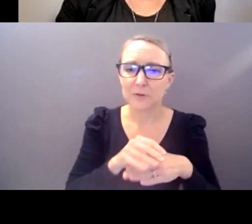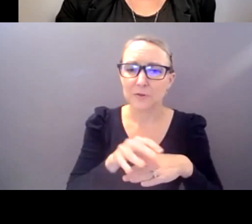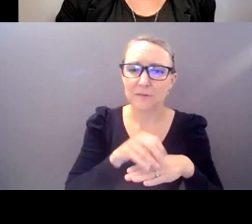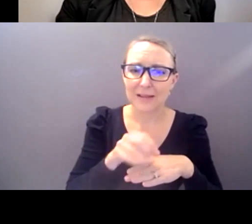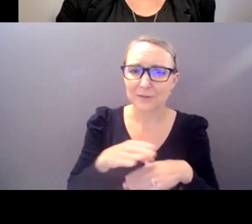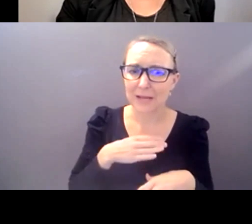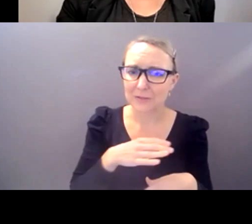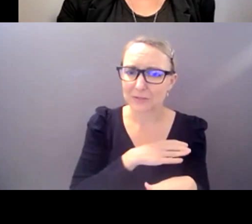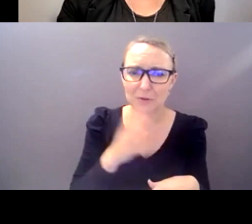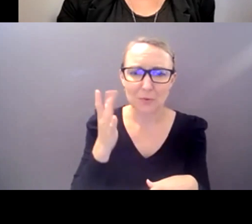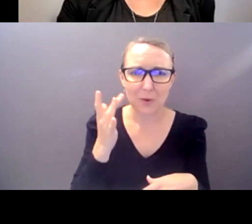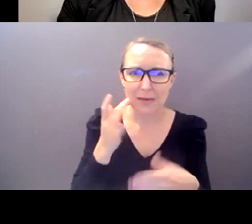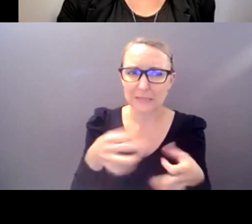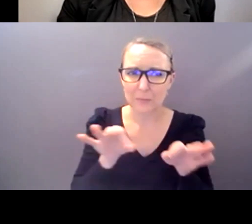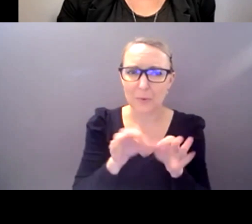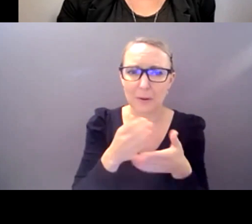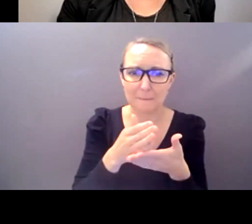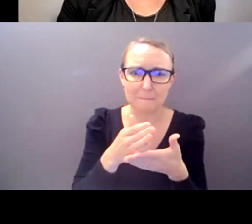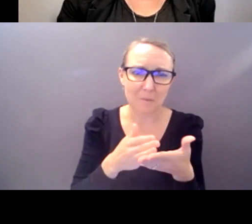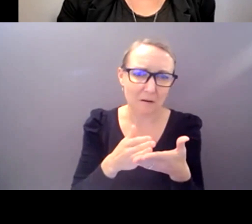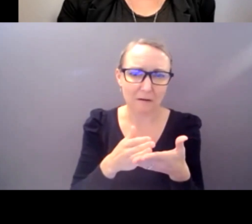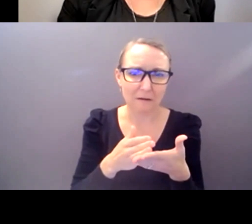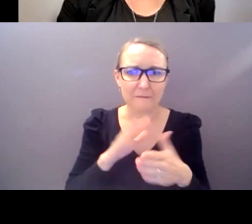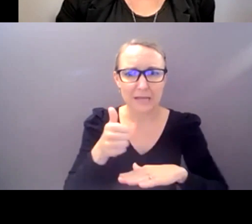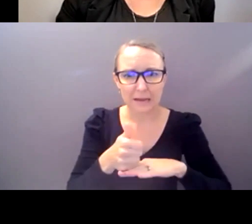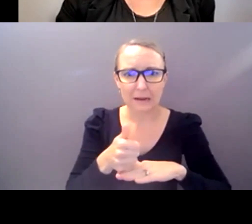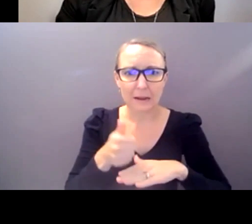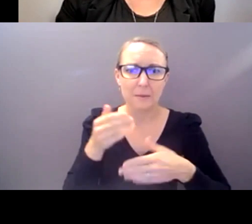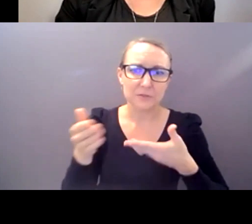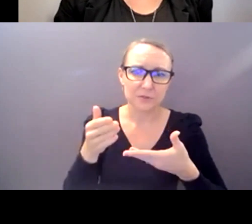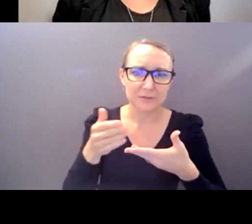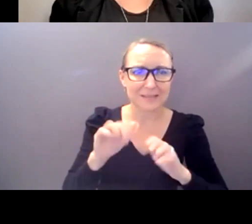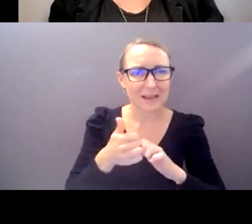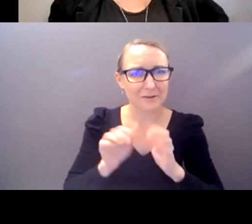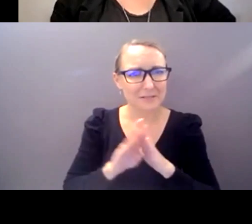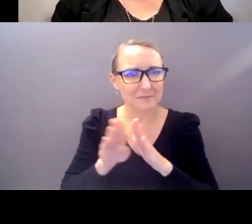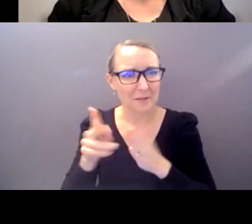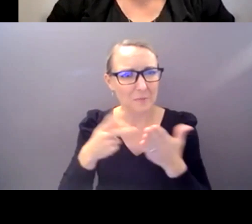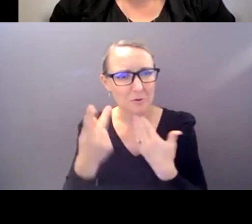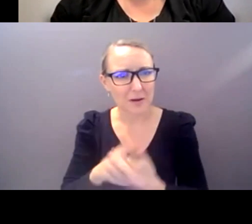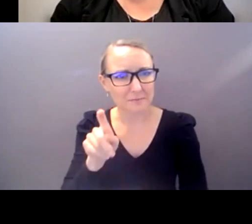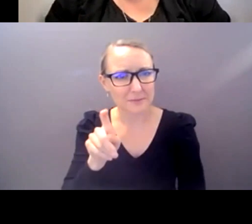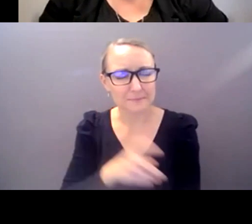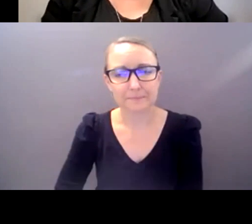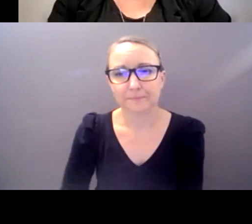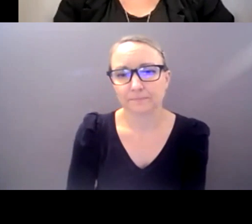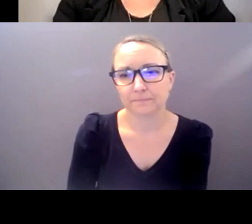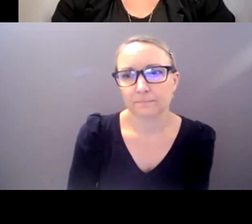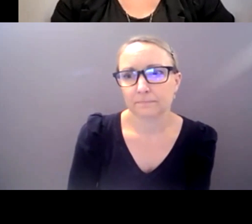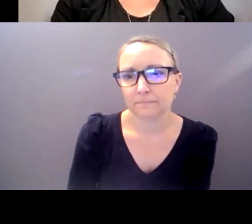and services, and how does the Advisory Council participate in developing programs? Sure, great question. I love